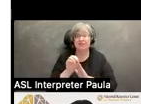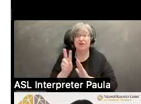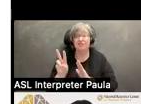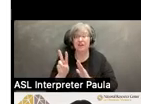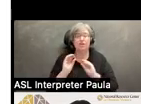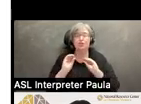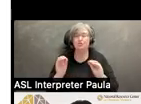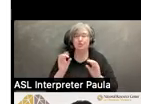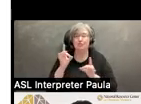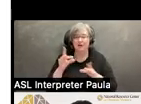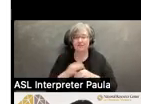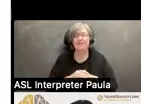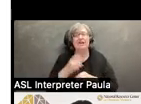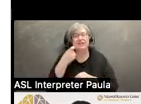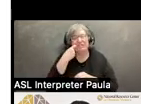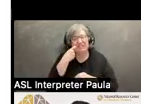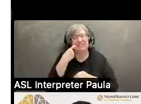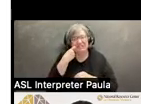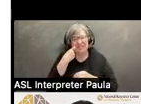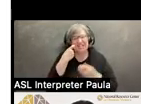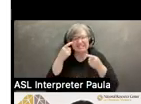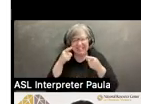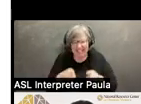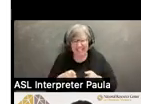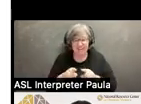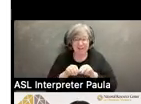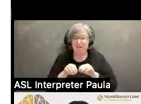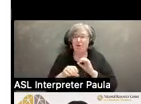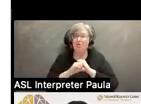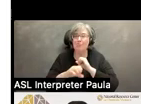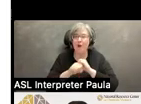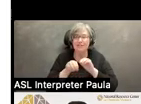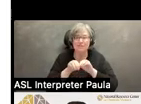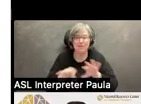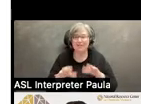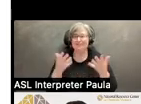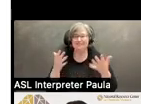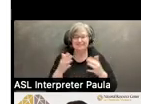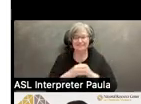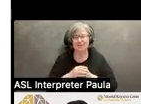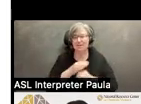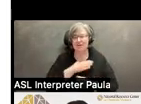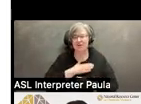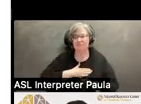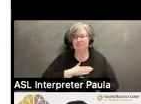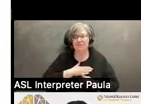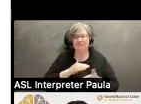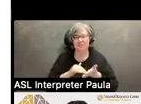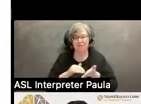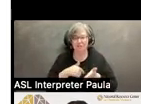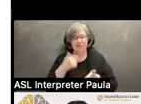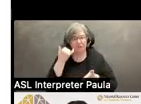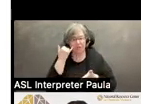her face because yes, it just happened, press release and everything. So please forgive me If you're